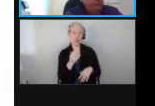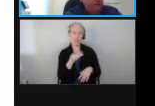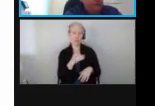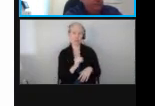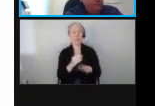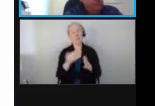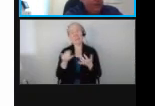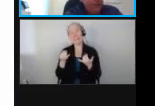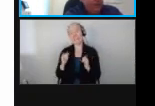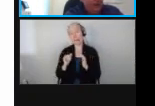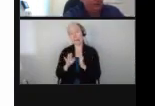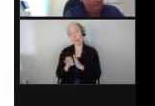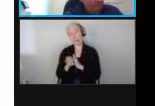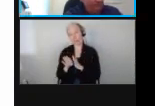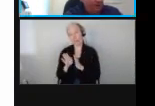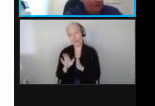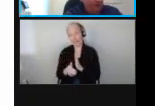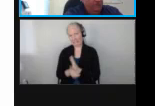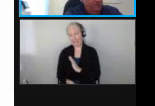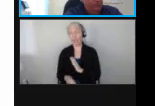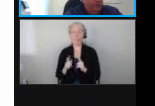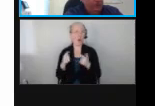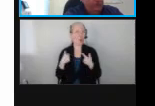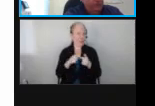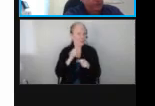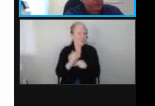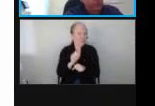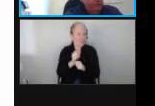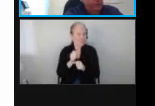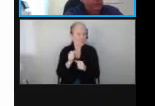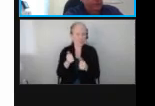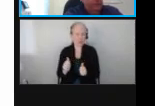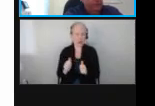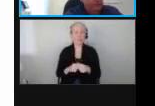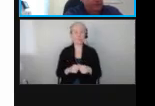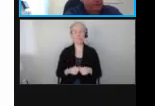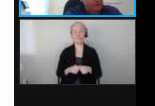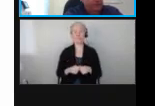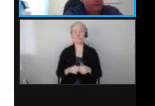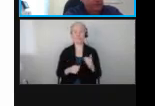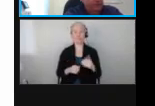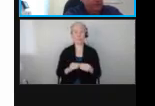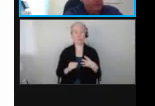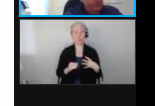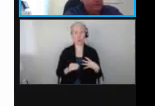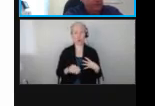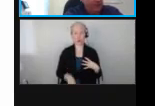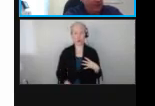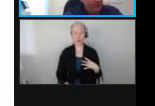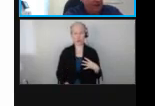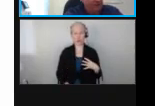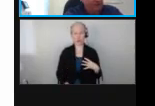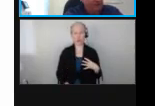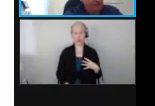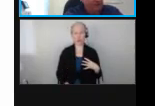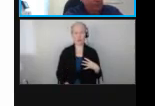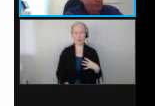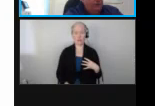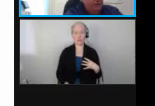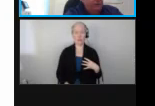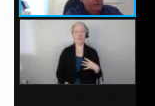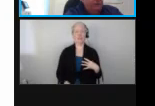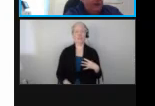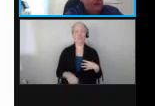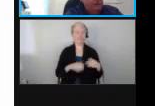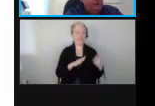doing that. The imperatives that all members of these very diverse communities, that sheet's really